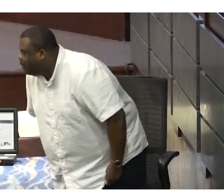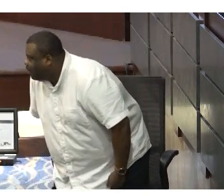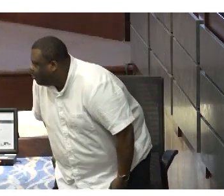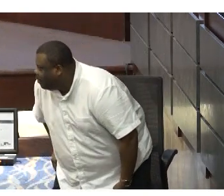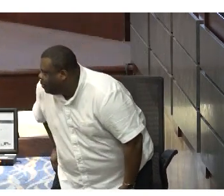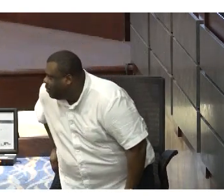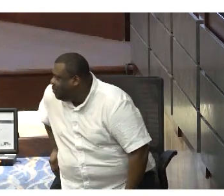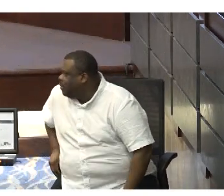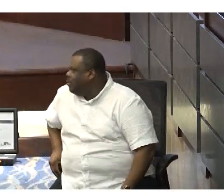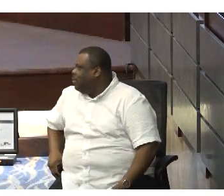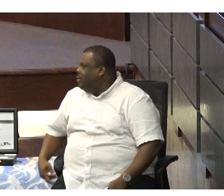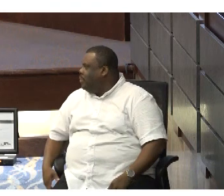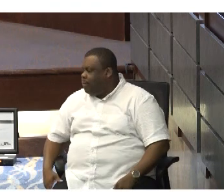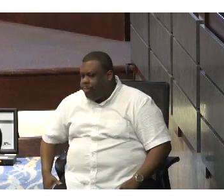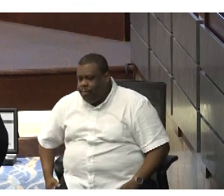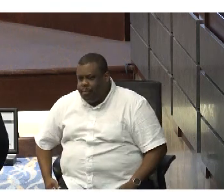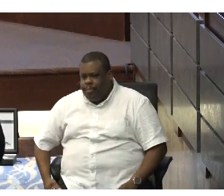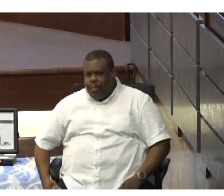thank you.